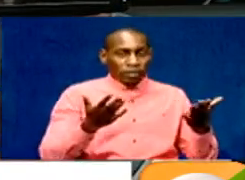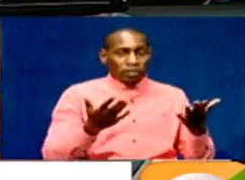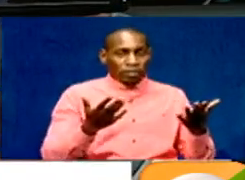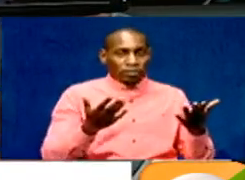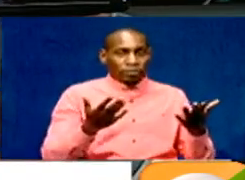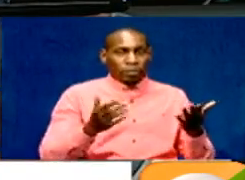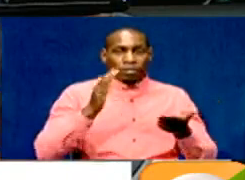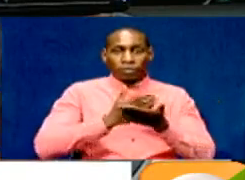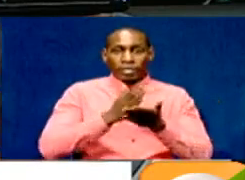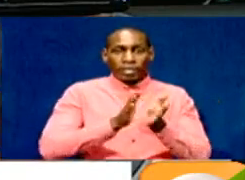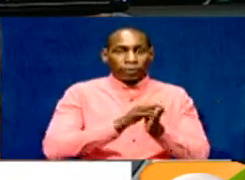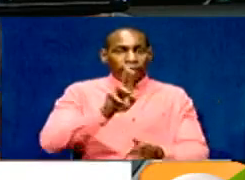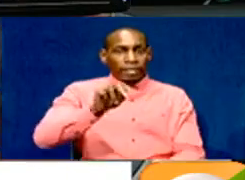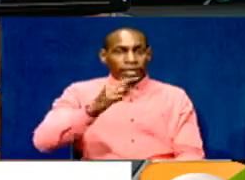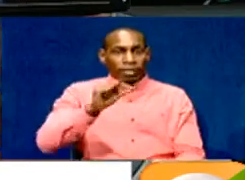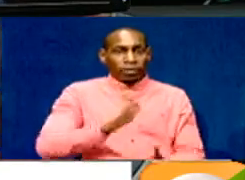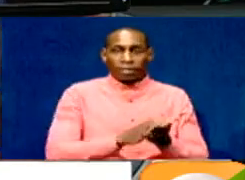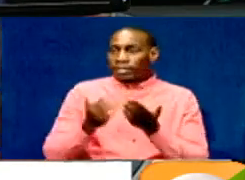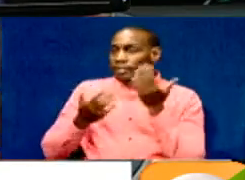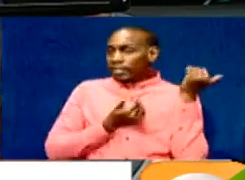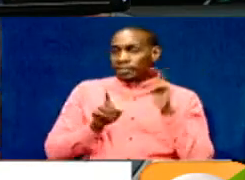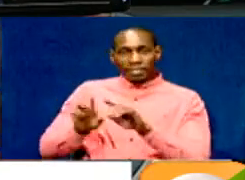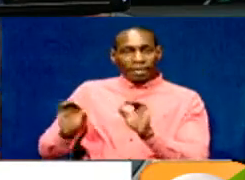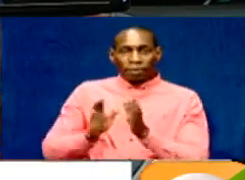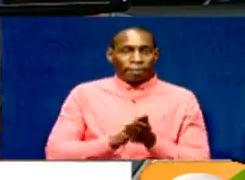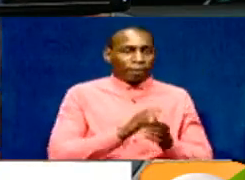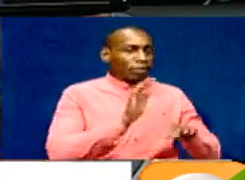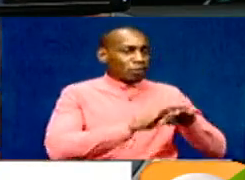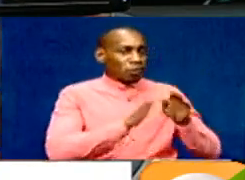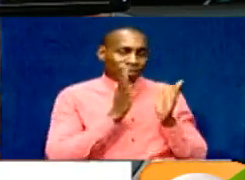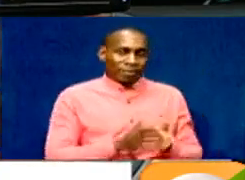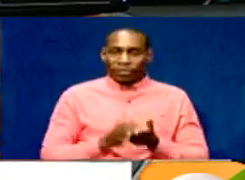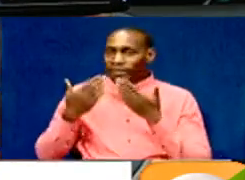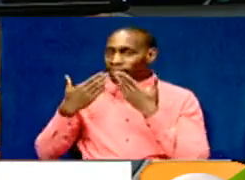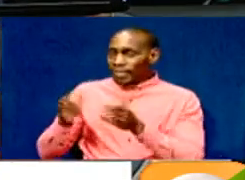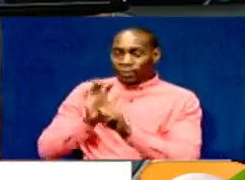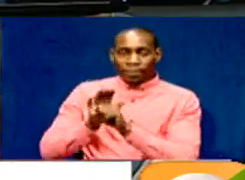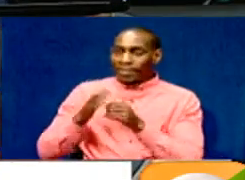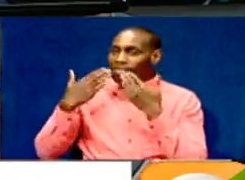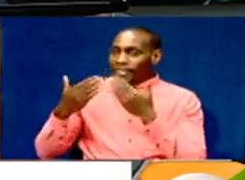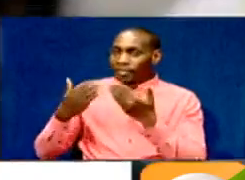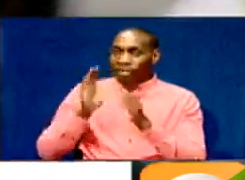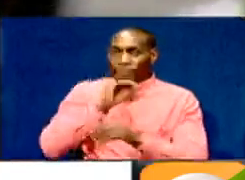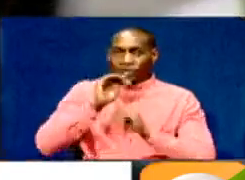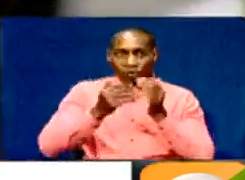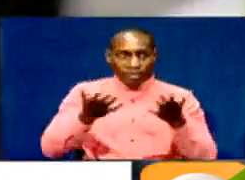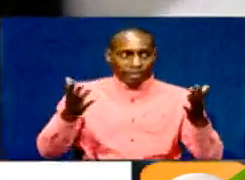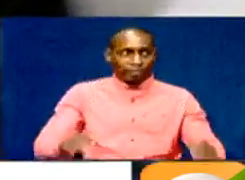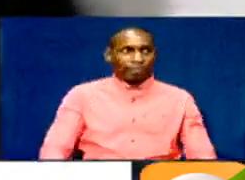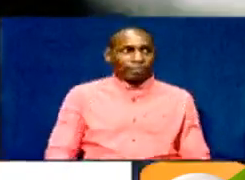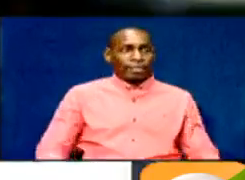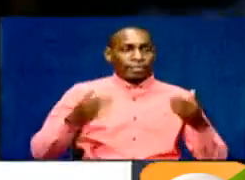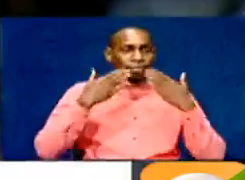shine. But Ndong, out of the people that I've worked with. I didn't expect this. You're an amazing human being. Yeah, thank you so we'll miss much. You. Thank you. I'll miss you all as well. Yeah.